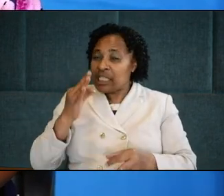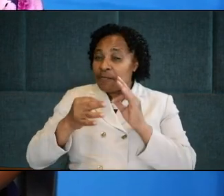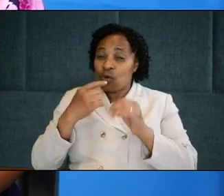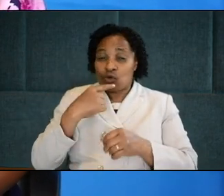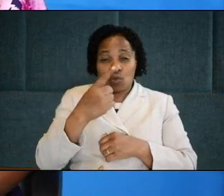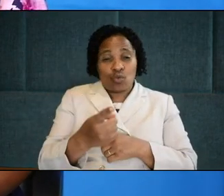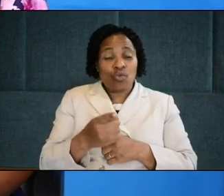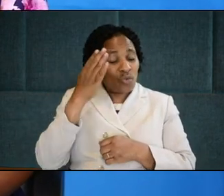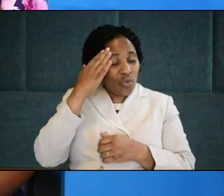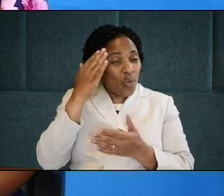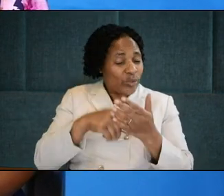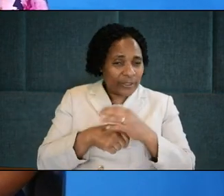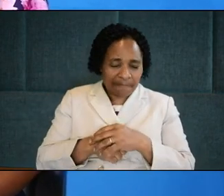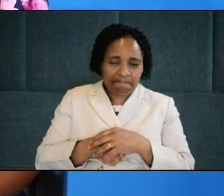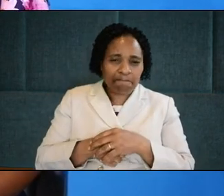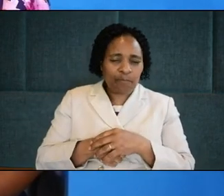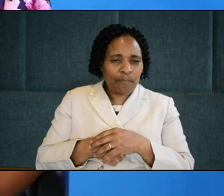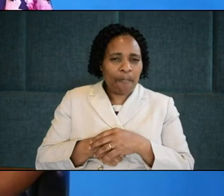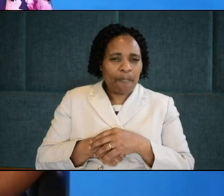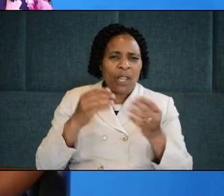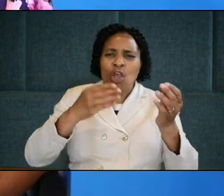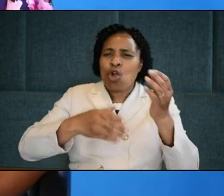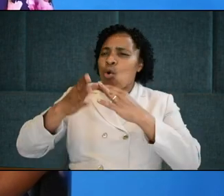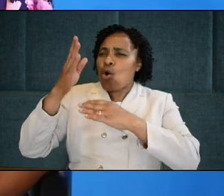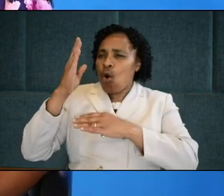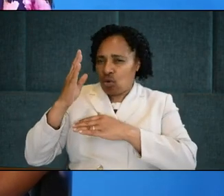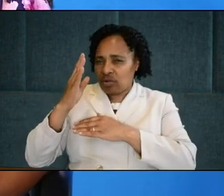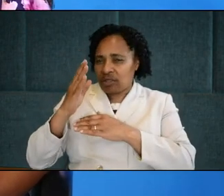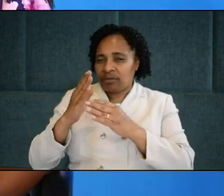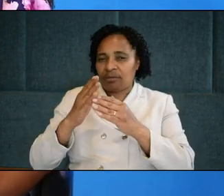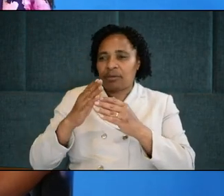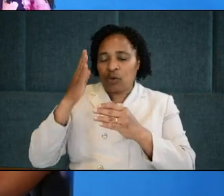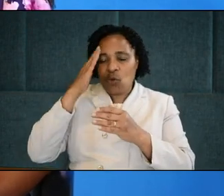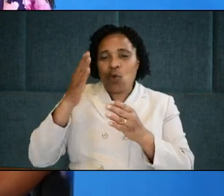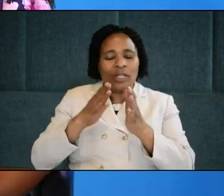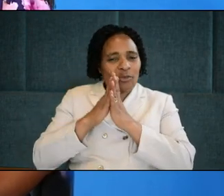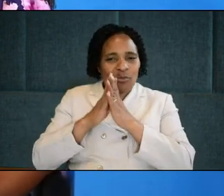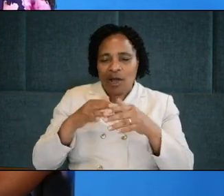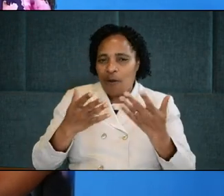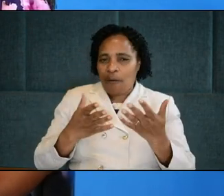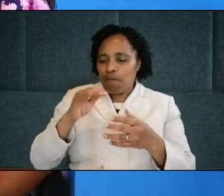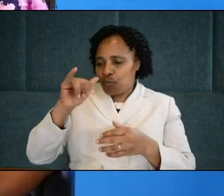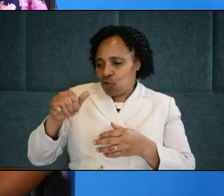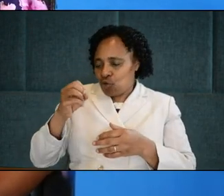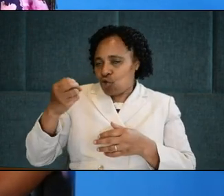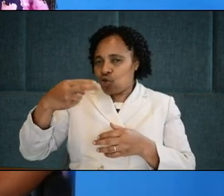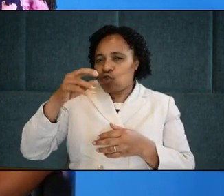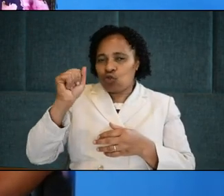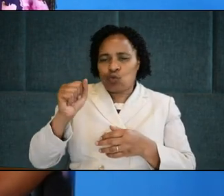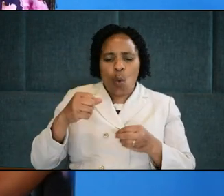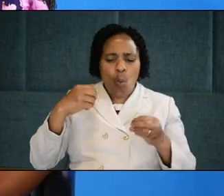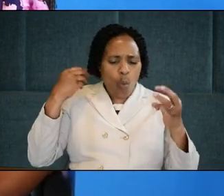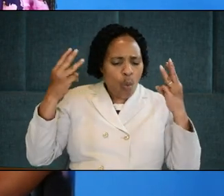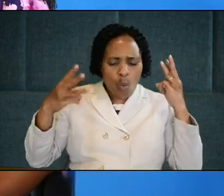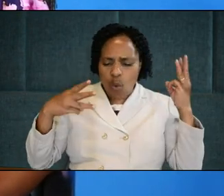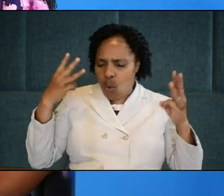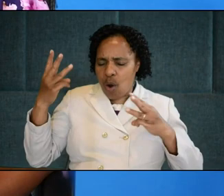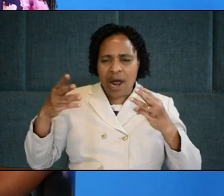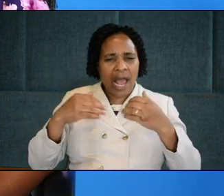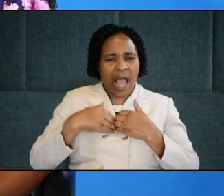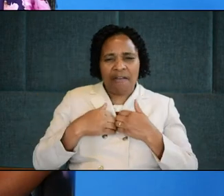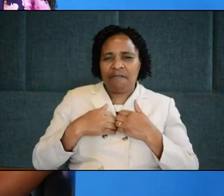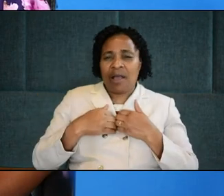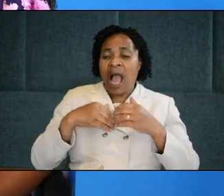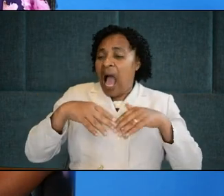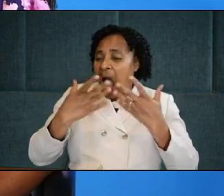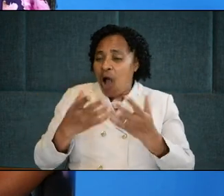you know, actually, God, you know how the story goes. You know, Joshua was worried about how they're going to conquer